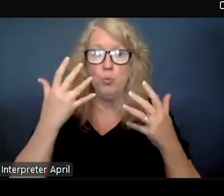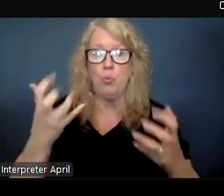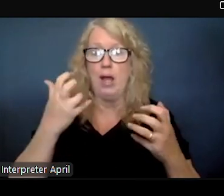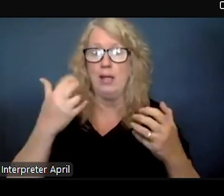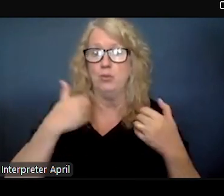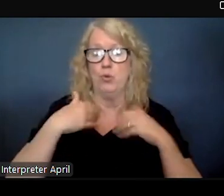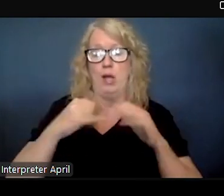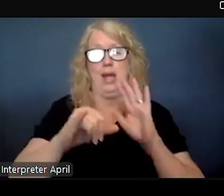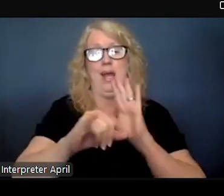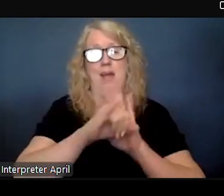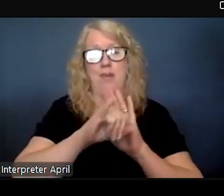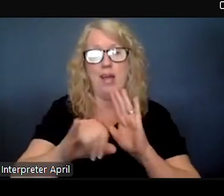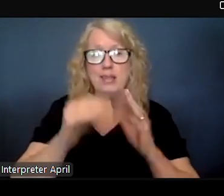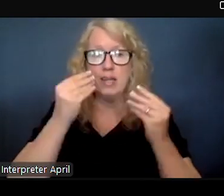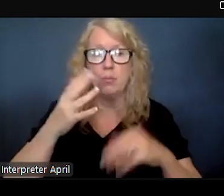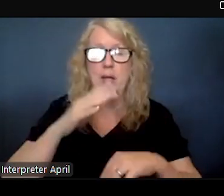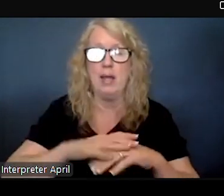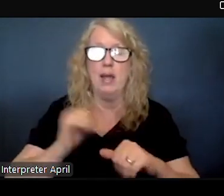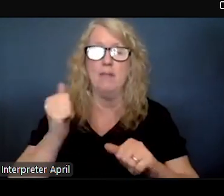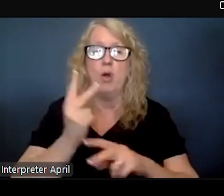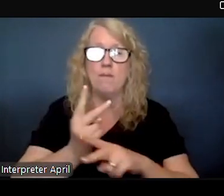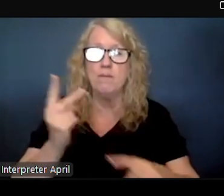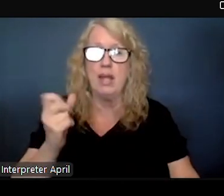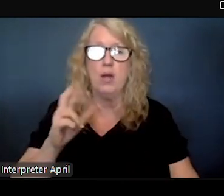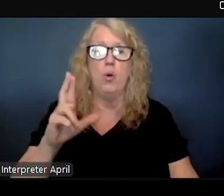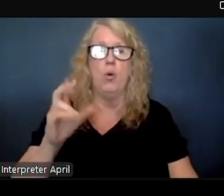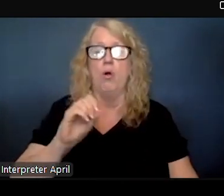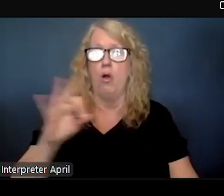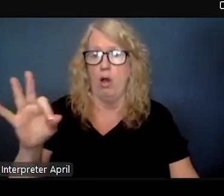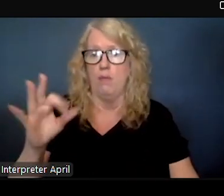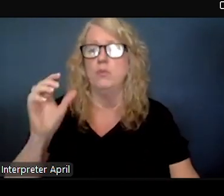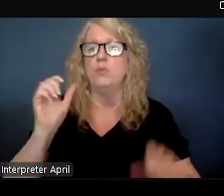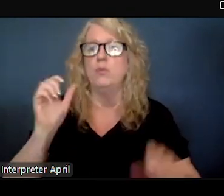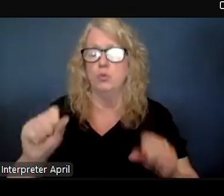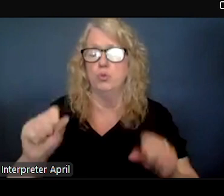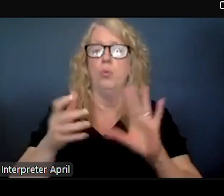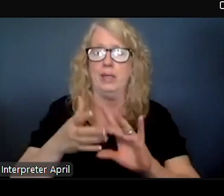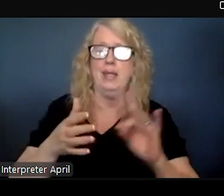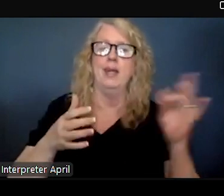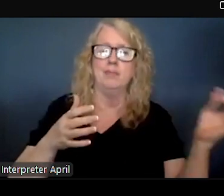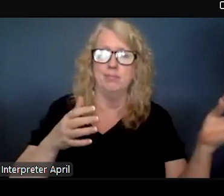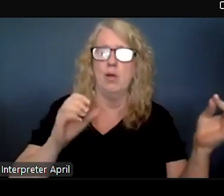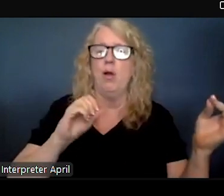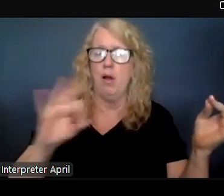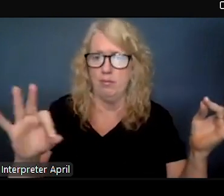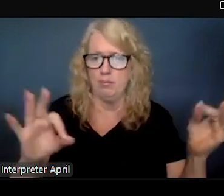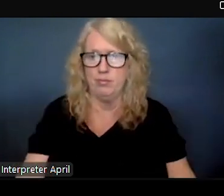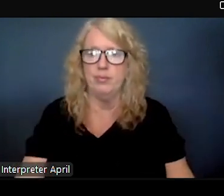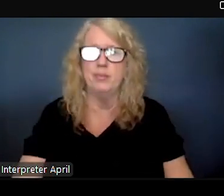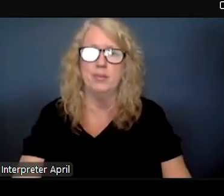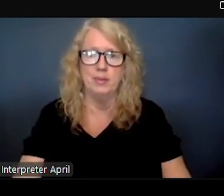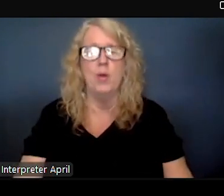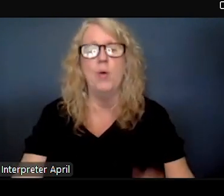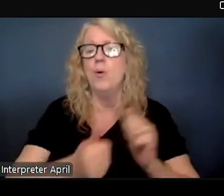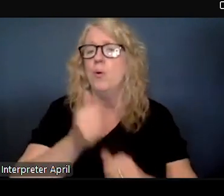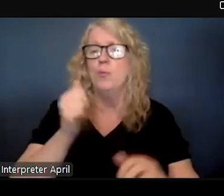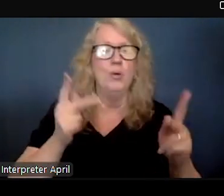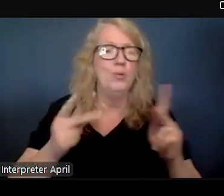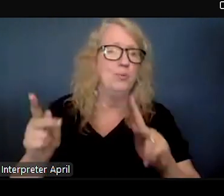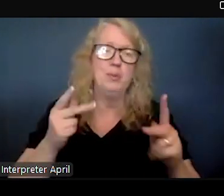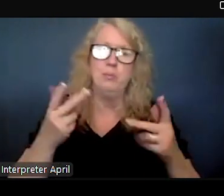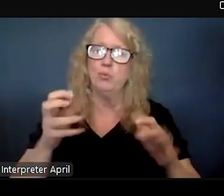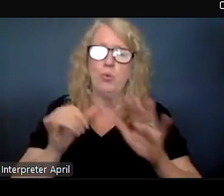have identifying information on our van, or do you want that off so we can take the magnet off? Uh, Most people don't want